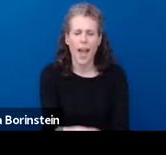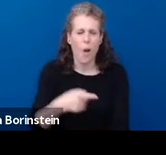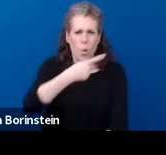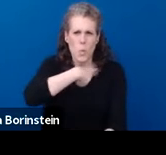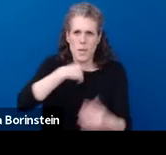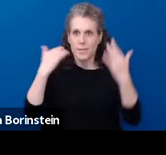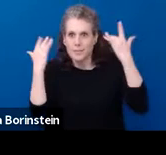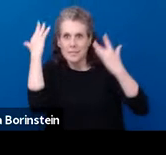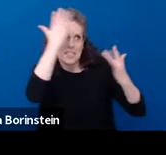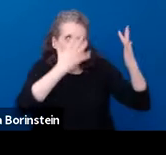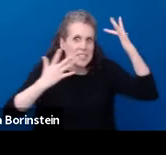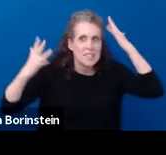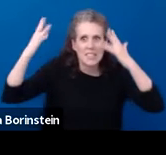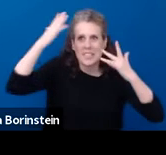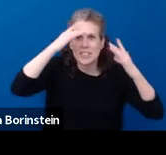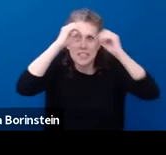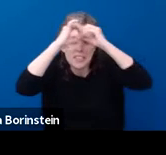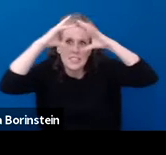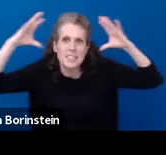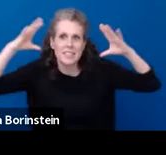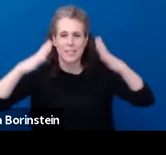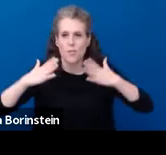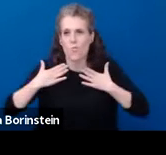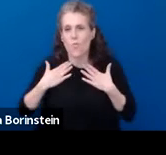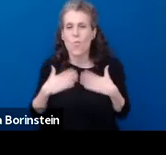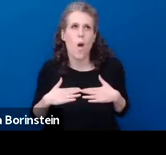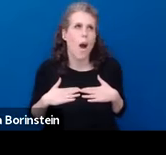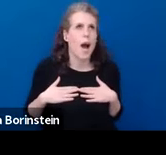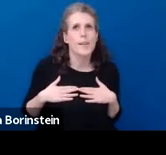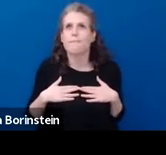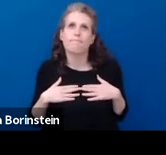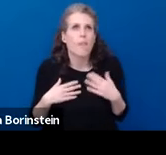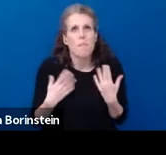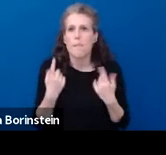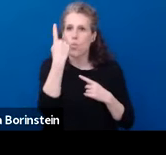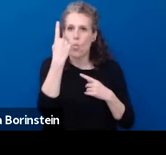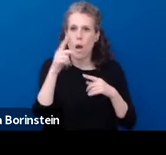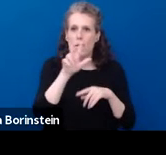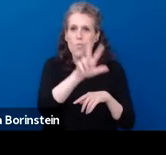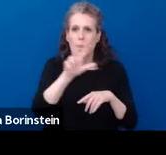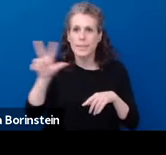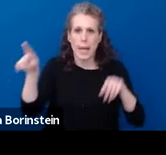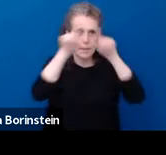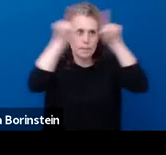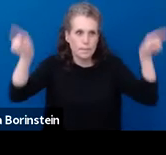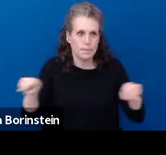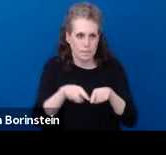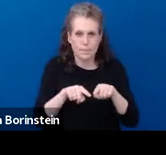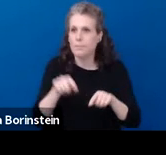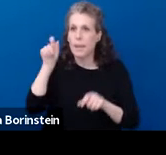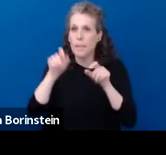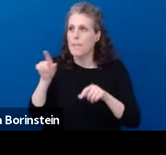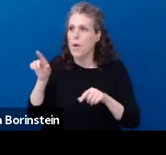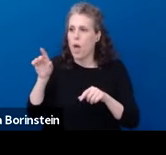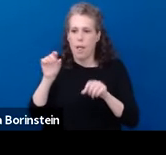would be great if you had like one of those portals where people can register, this is me, this is you